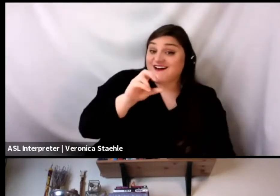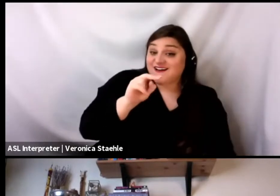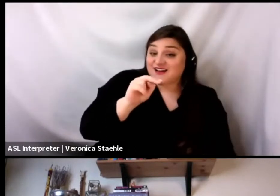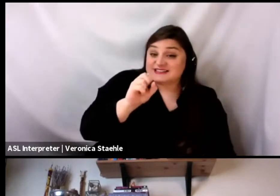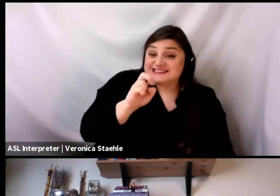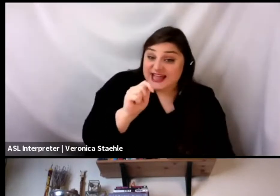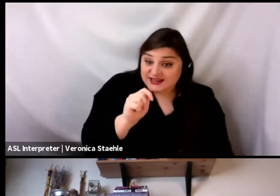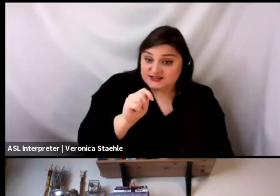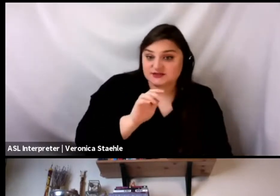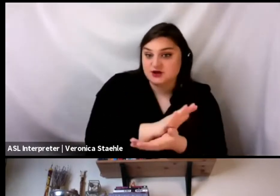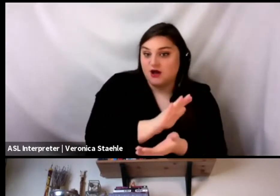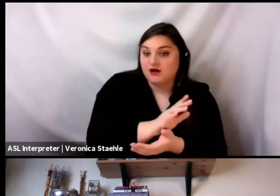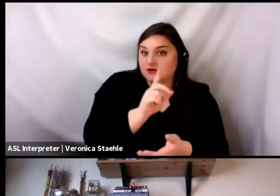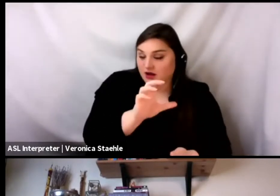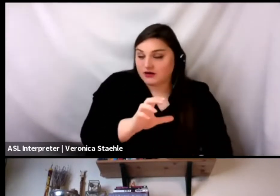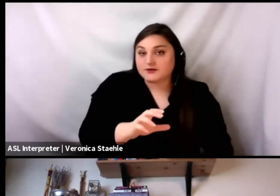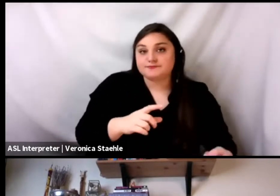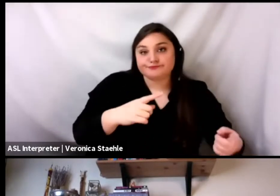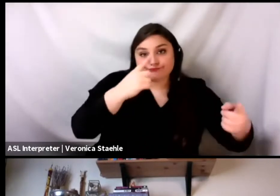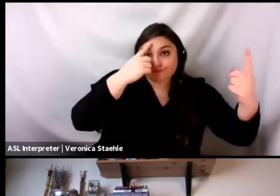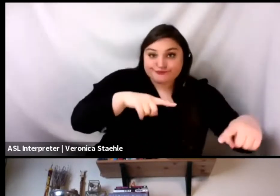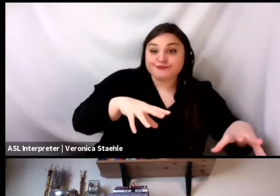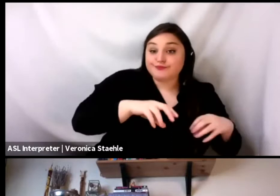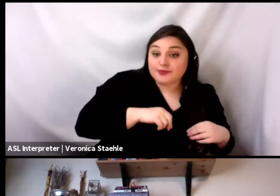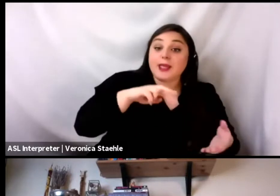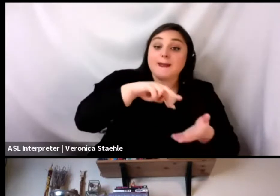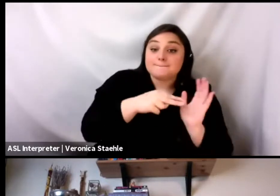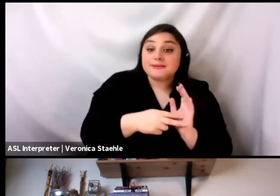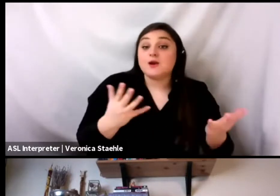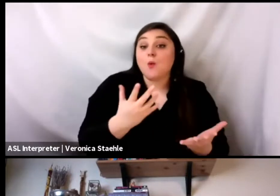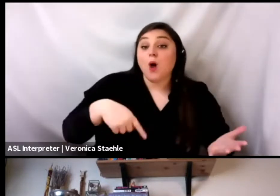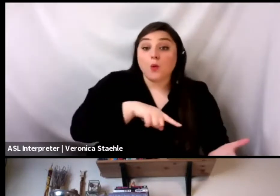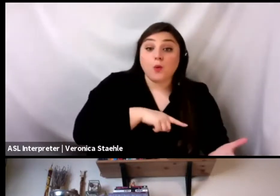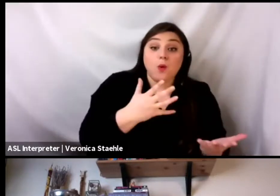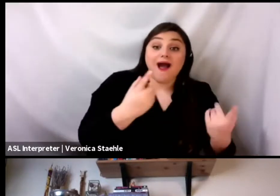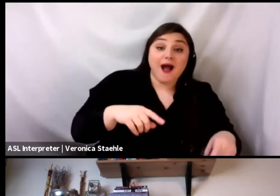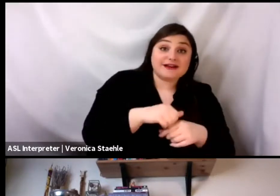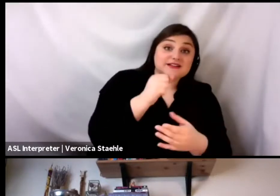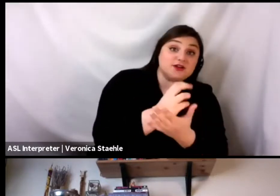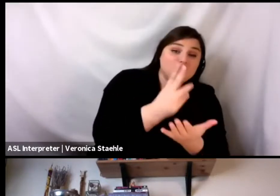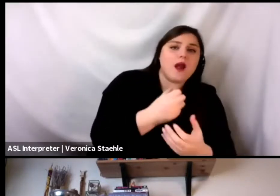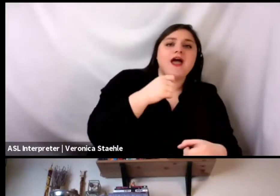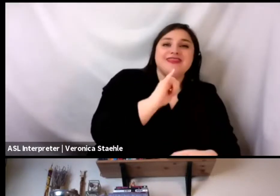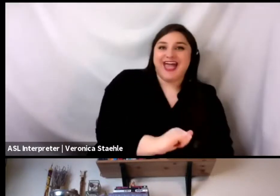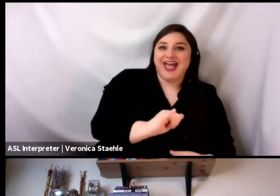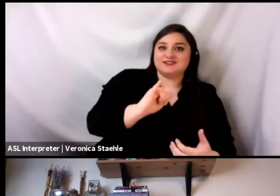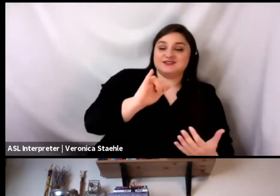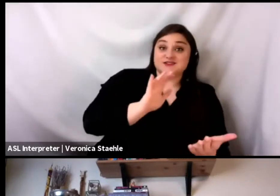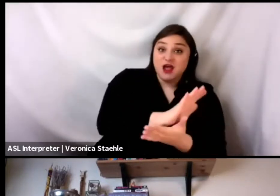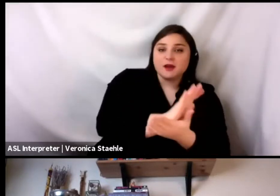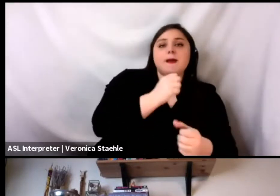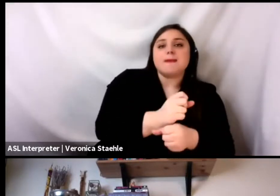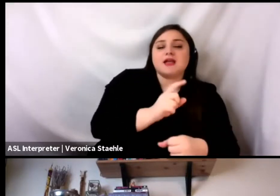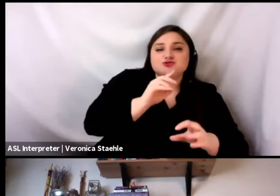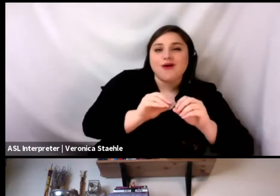make sure that what is happening in the software is well communicated, and that hopefully, and I would love to